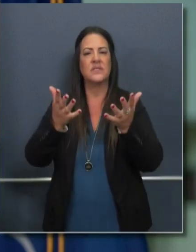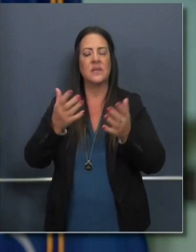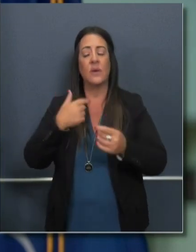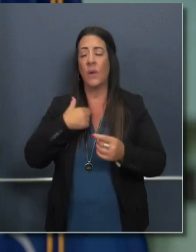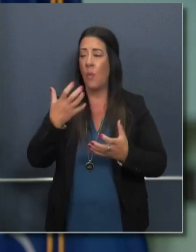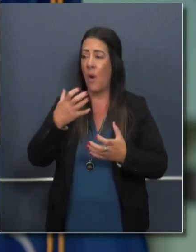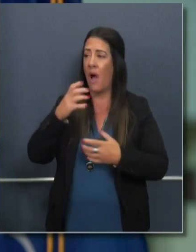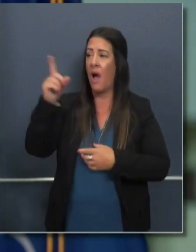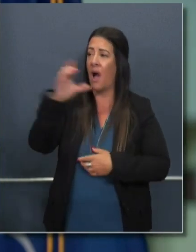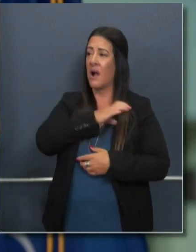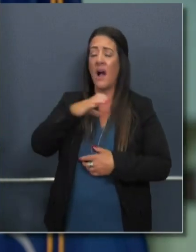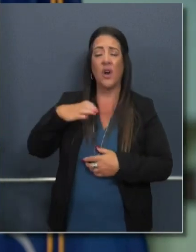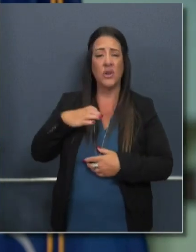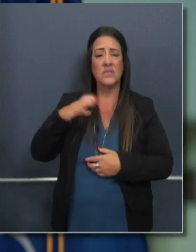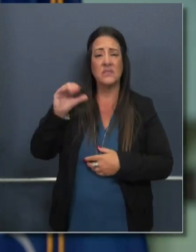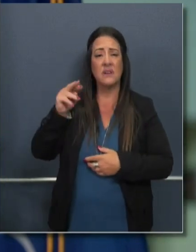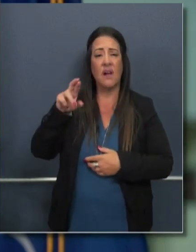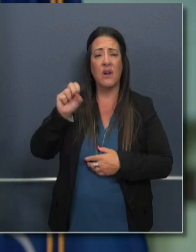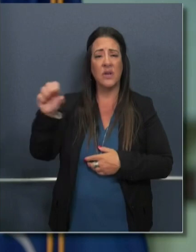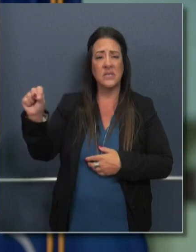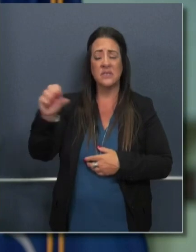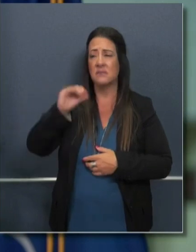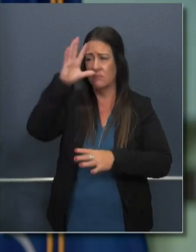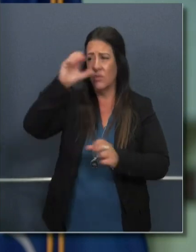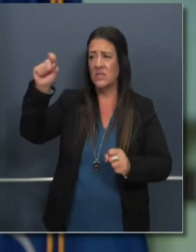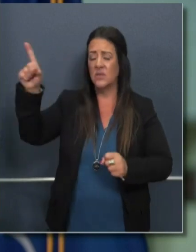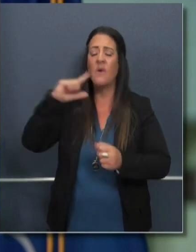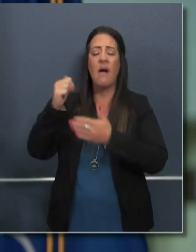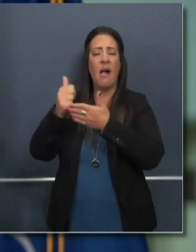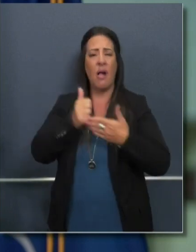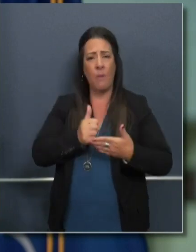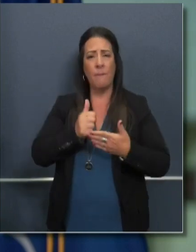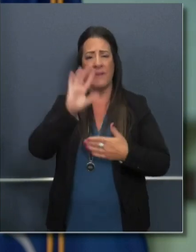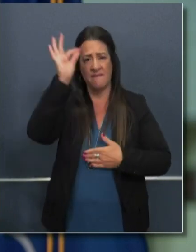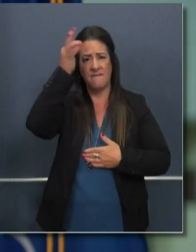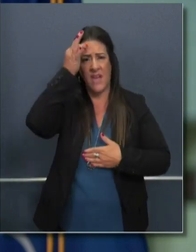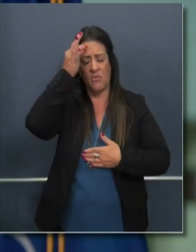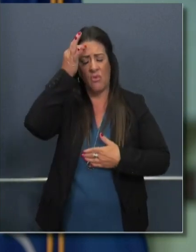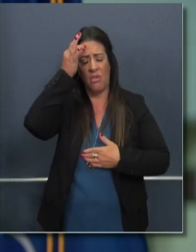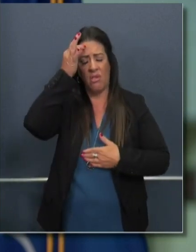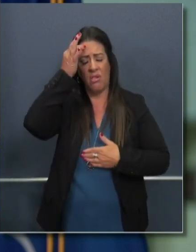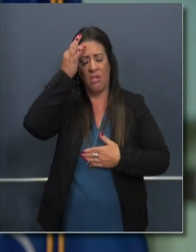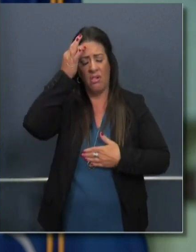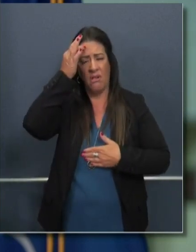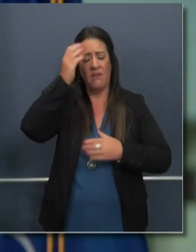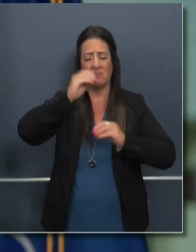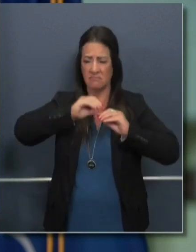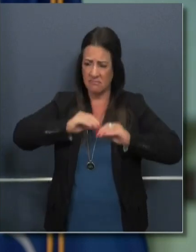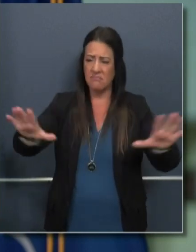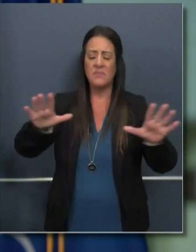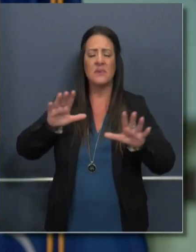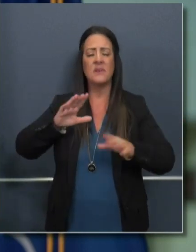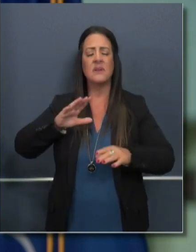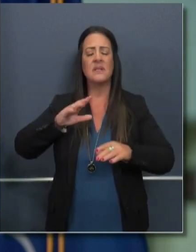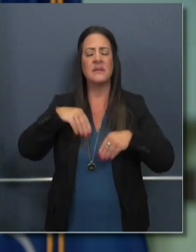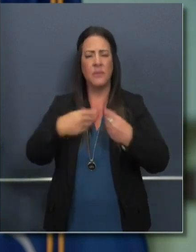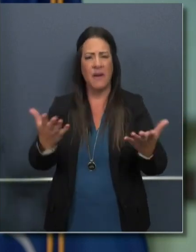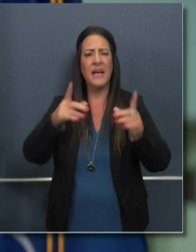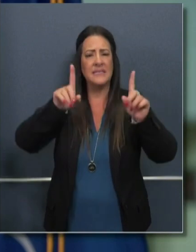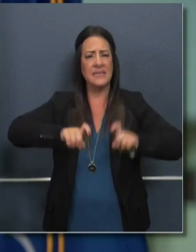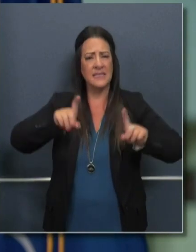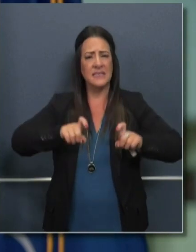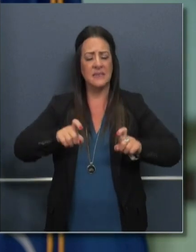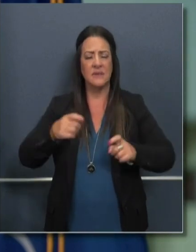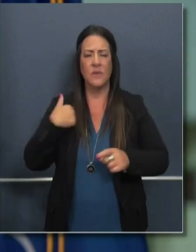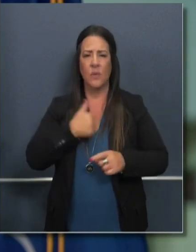President and others to help support that effort at a federal level as we scale our testing. 3.7 million tests.